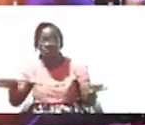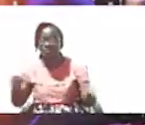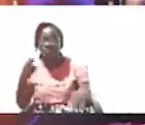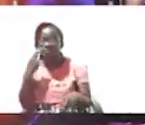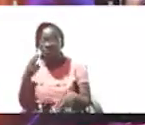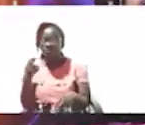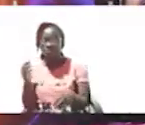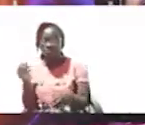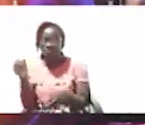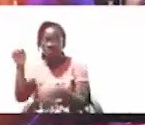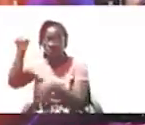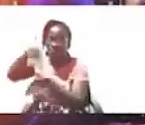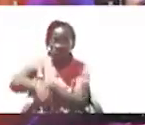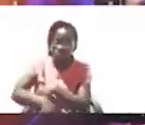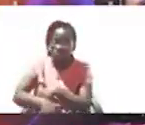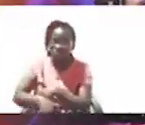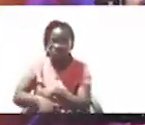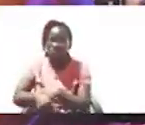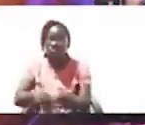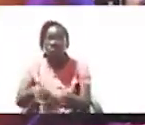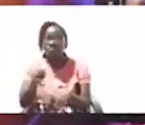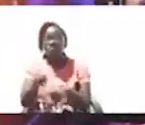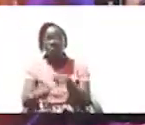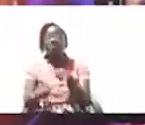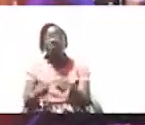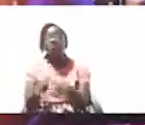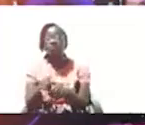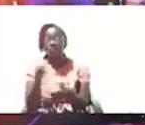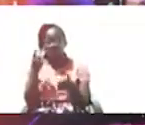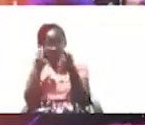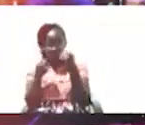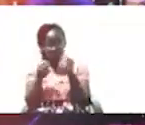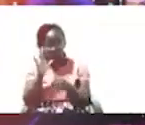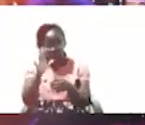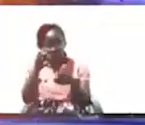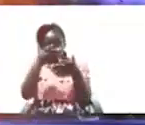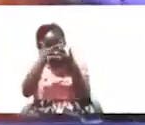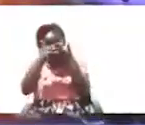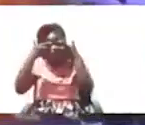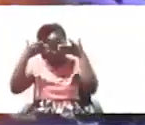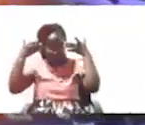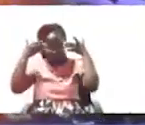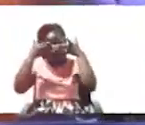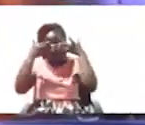fall into the pit because his face is bound.